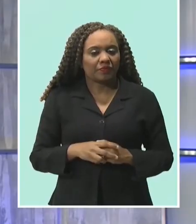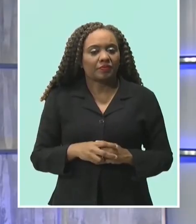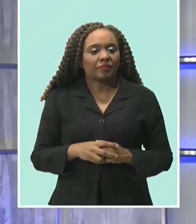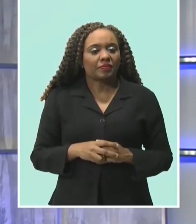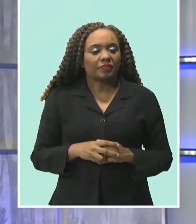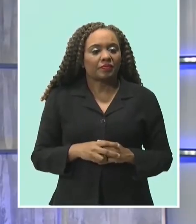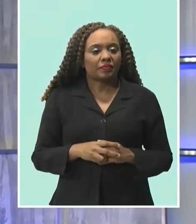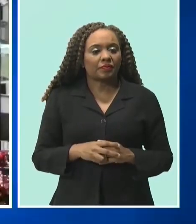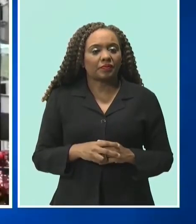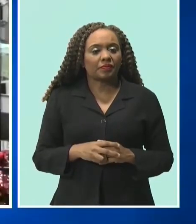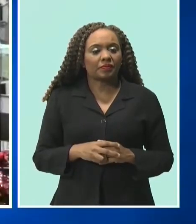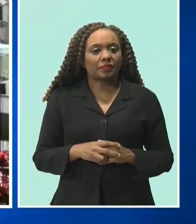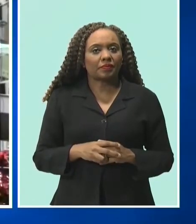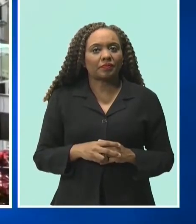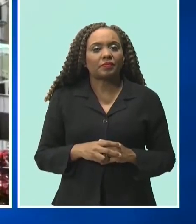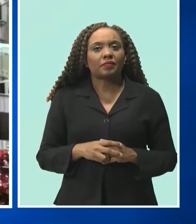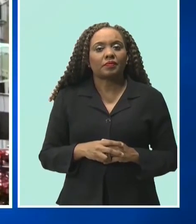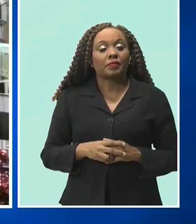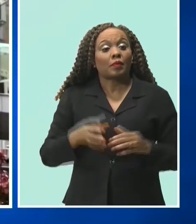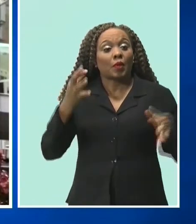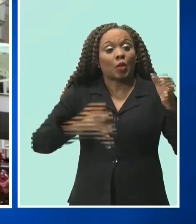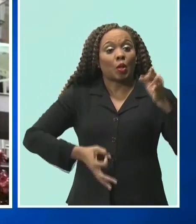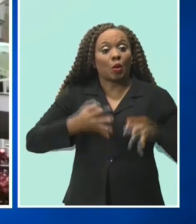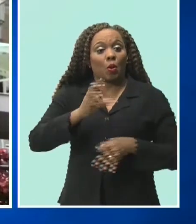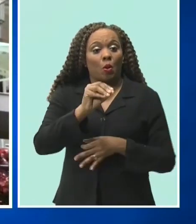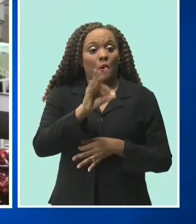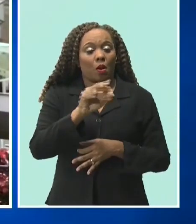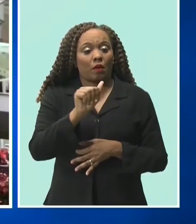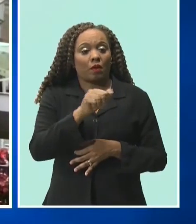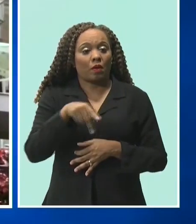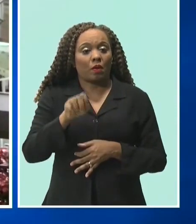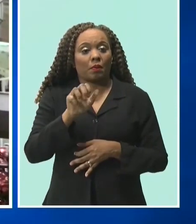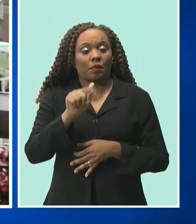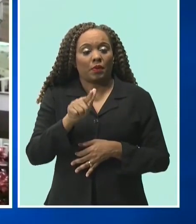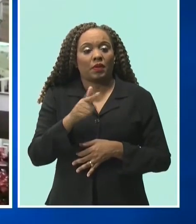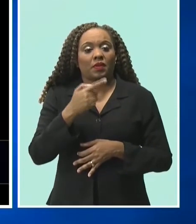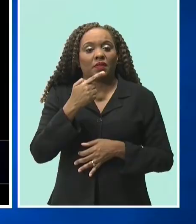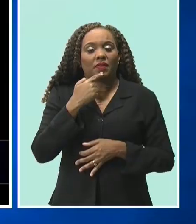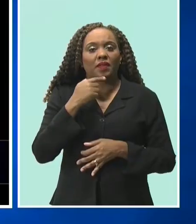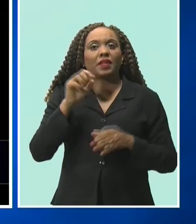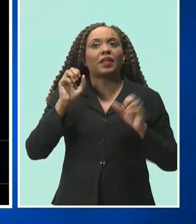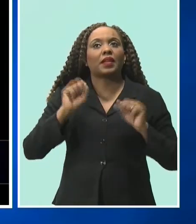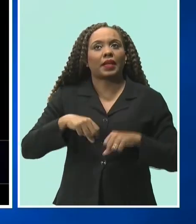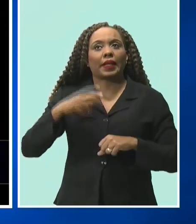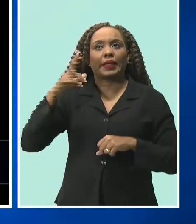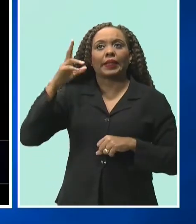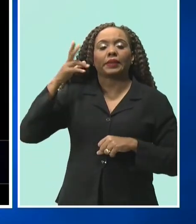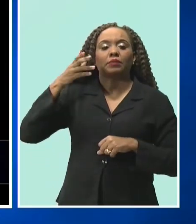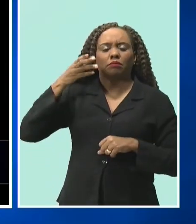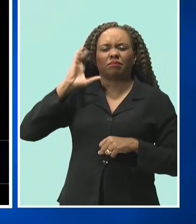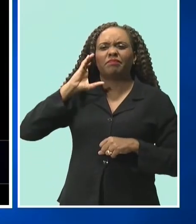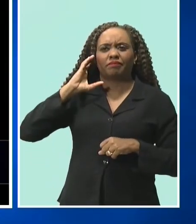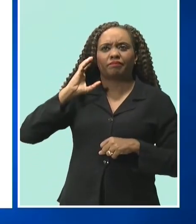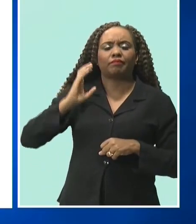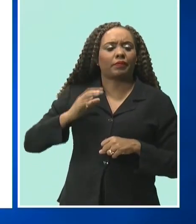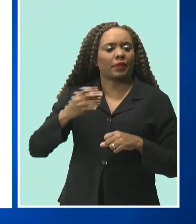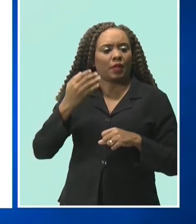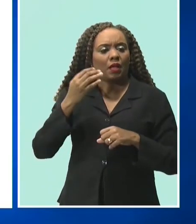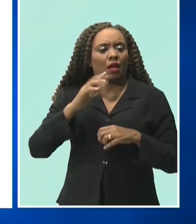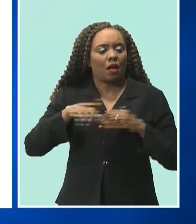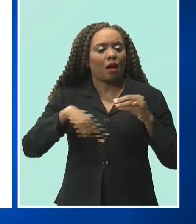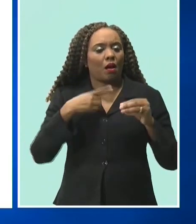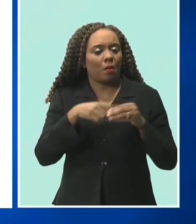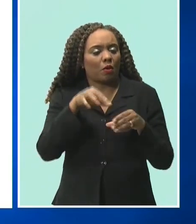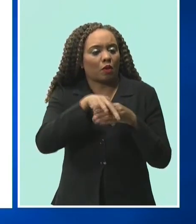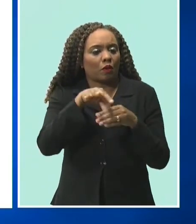report. With the Court of Appeal deciding today that it has jurisdiction to hear the matter of Eslyn David regarding the validity of votes